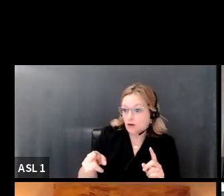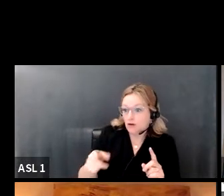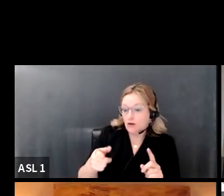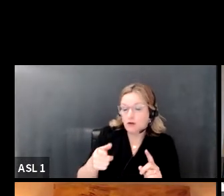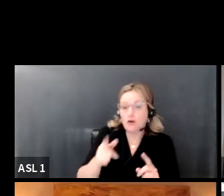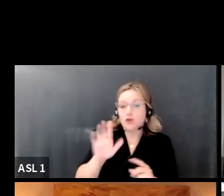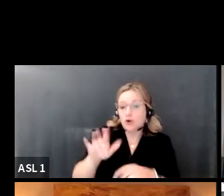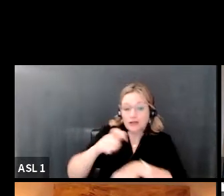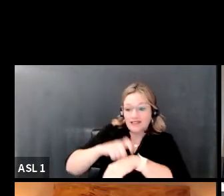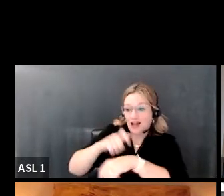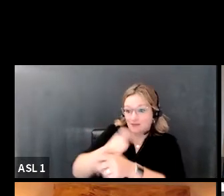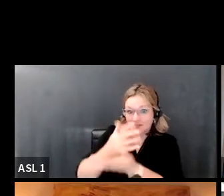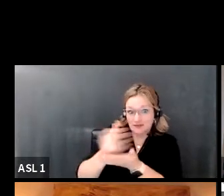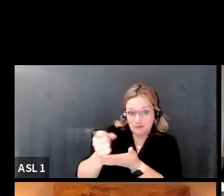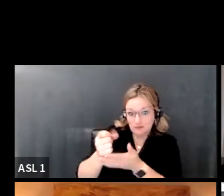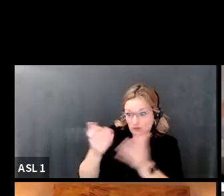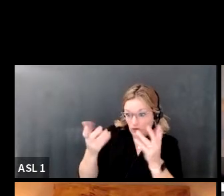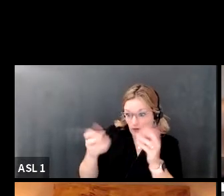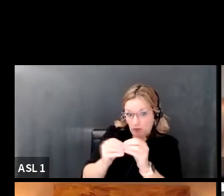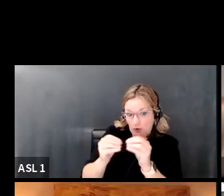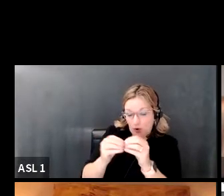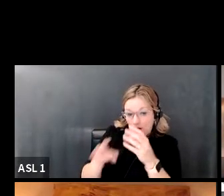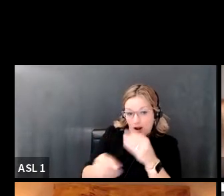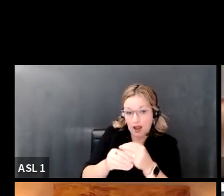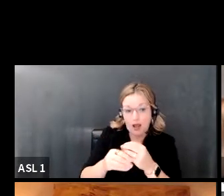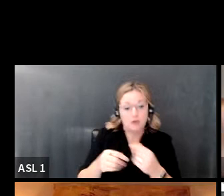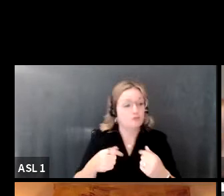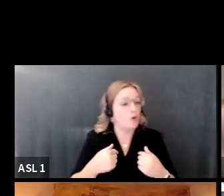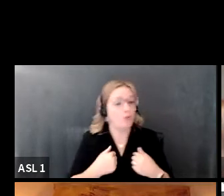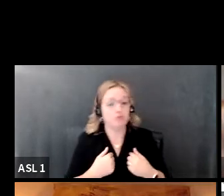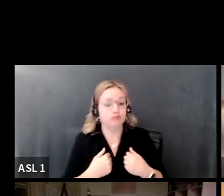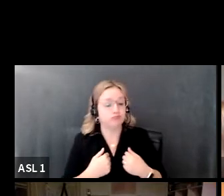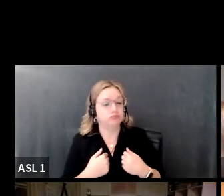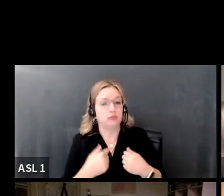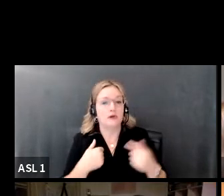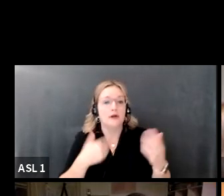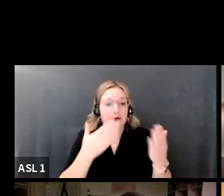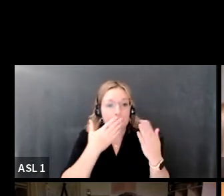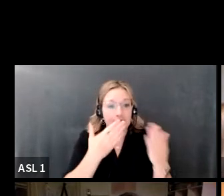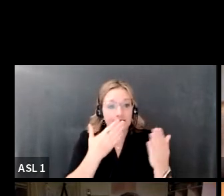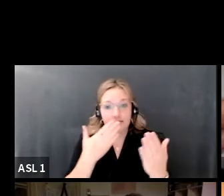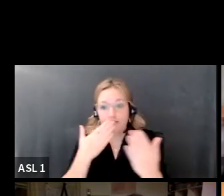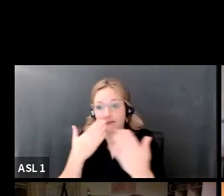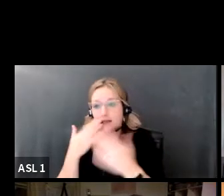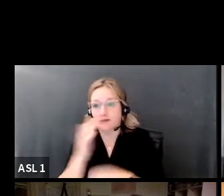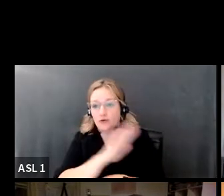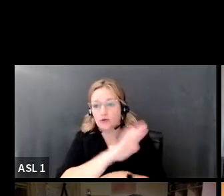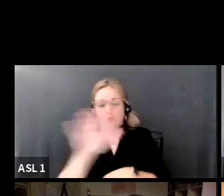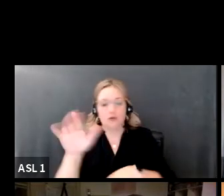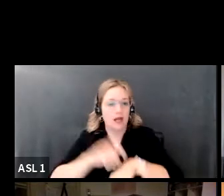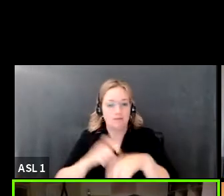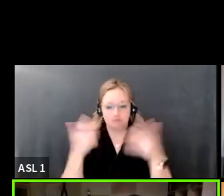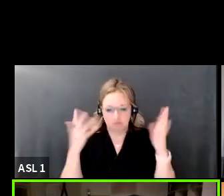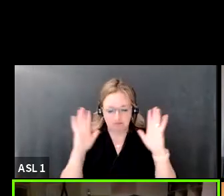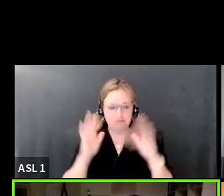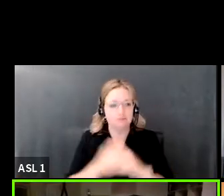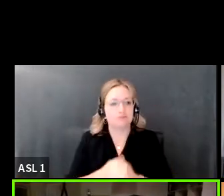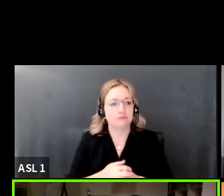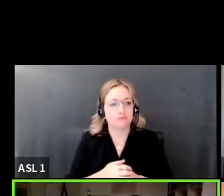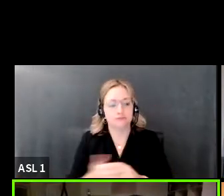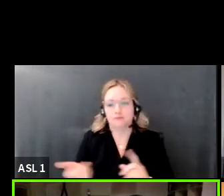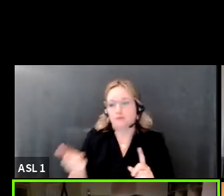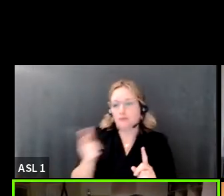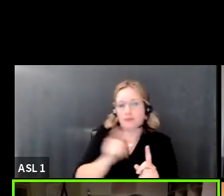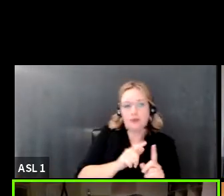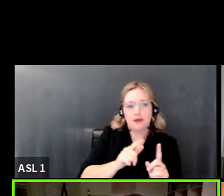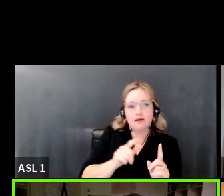times up or did you that's it for me i just want to thank you guys for your time and yeah much appreciated thank you